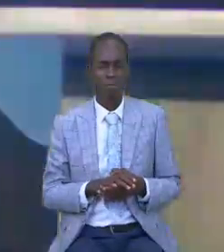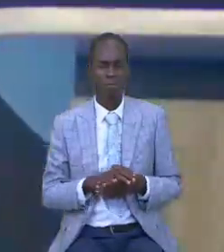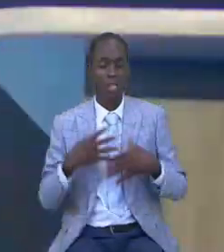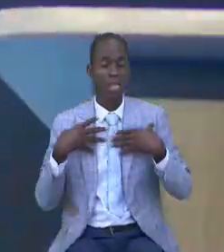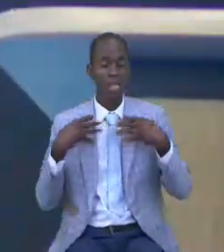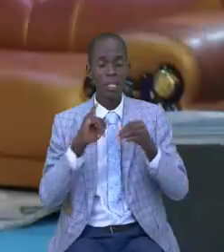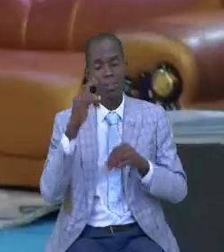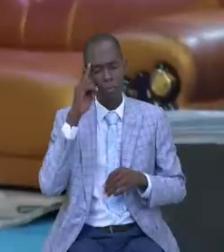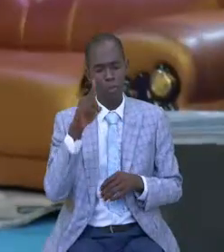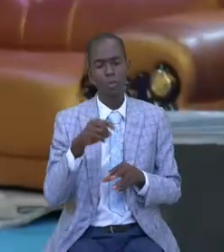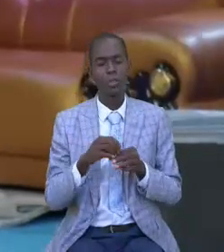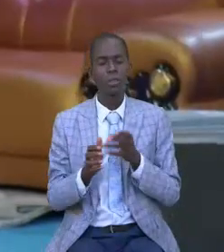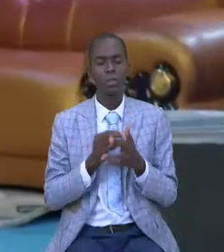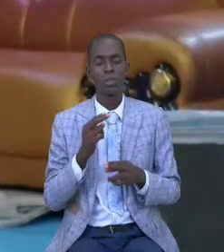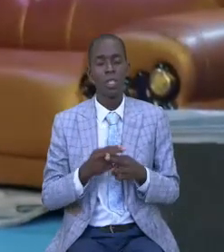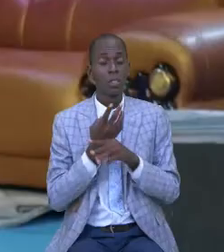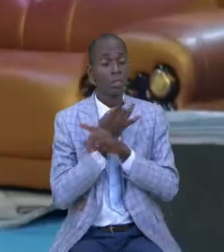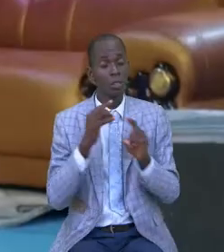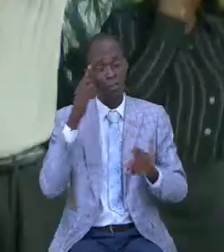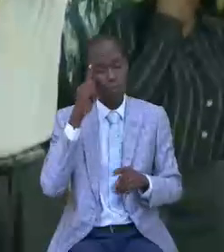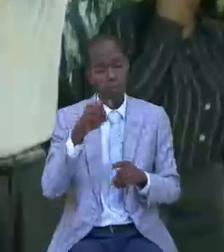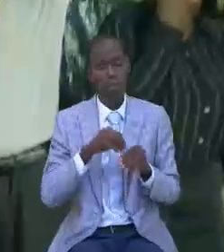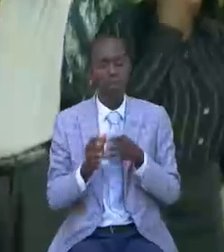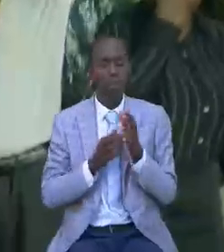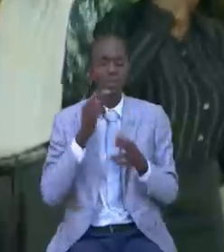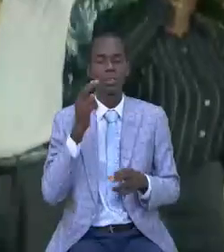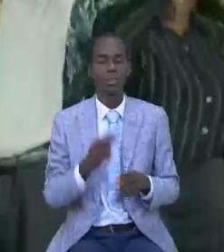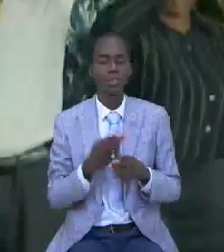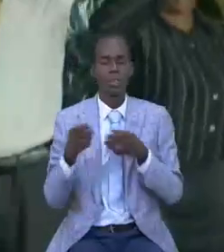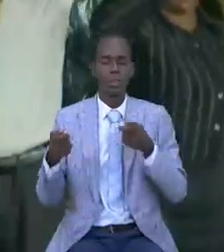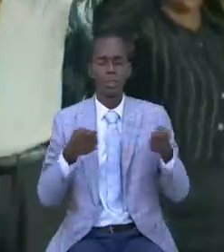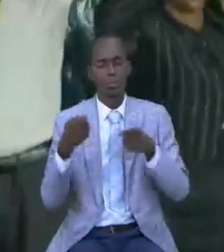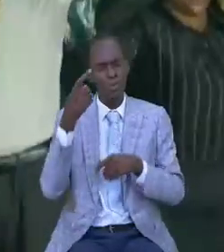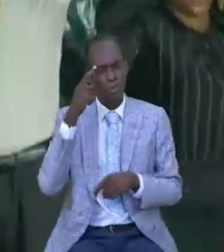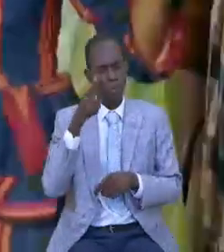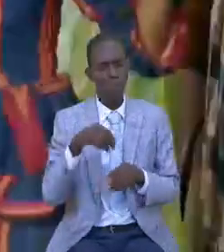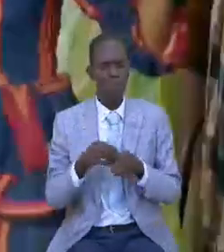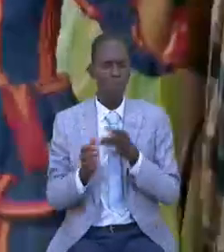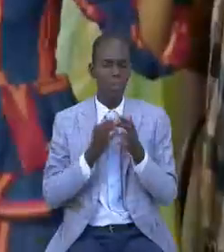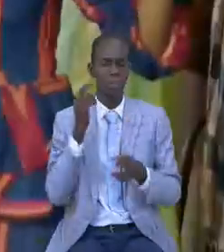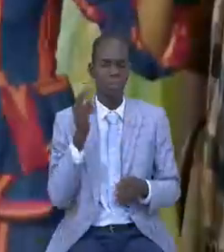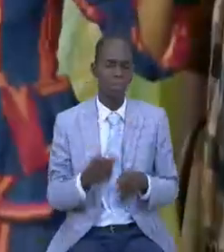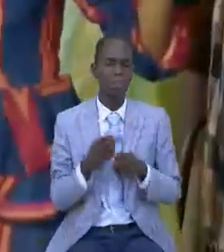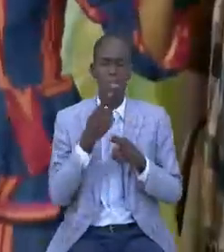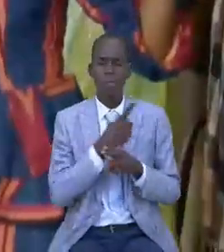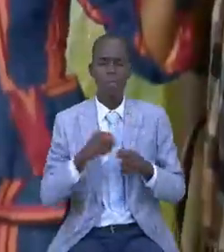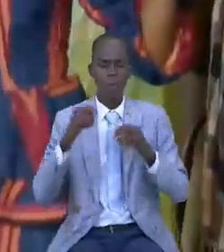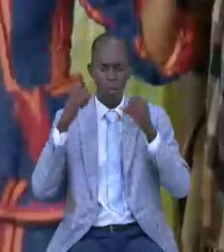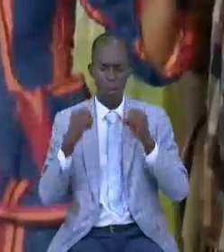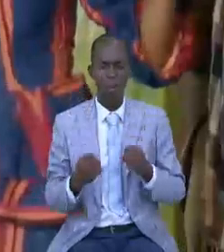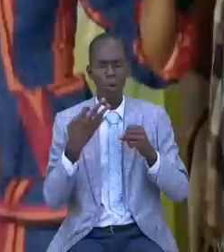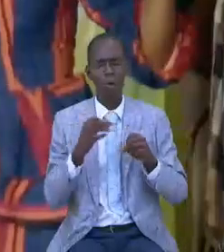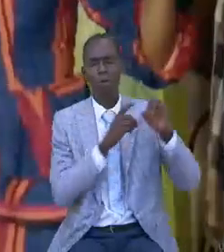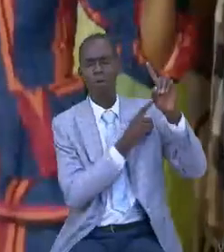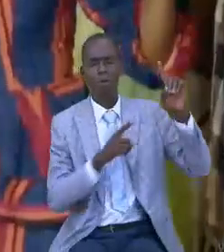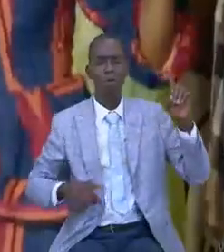Healing for you. Deliverance for you. Dominion for you. The power of the